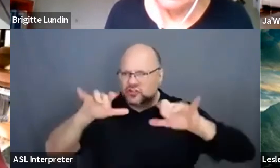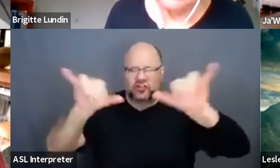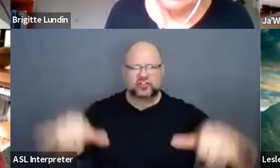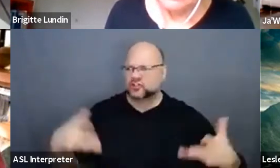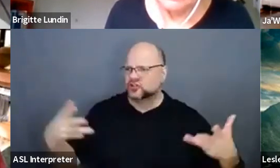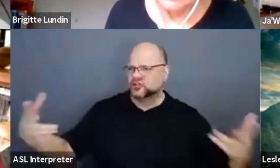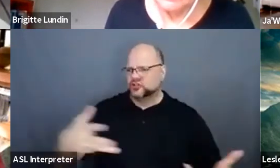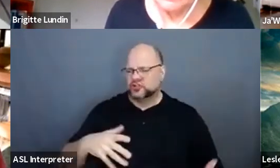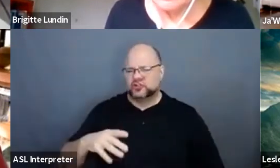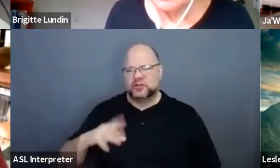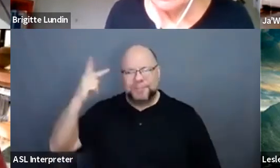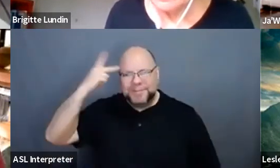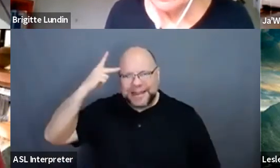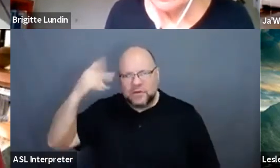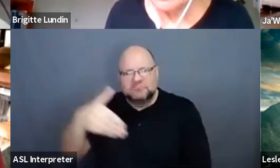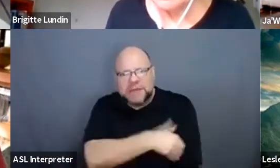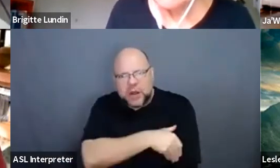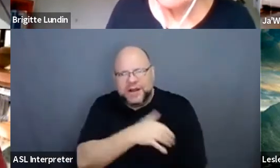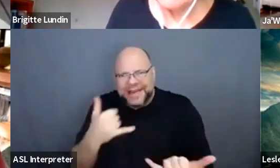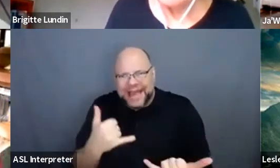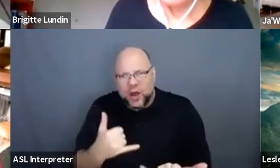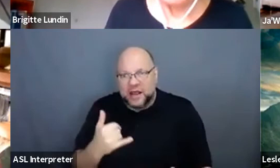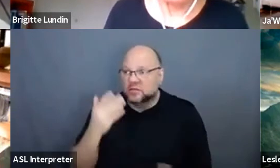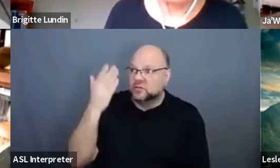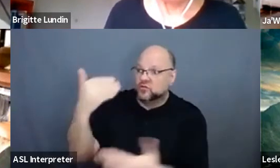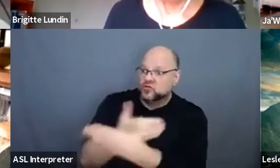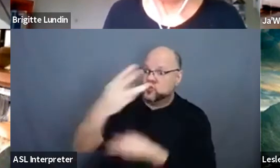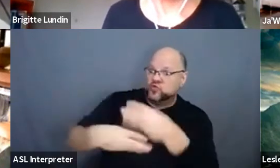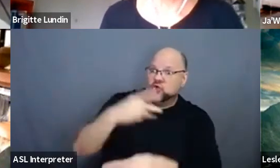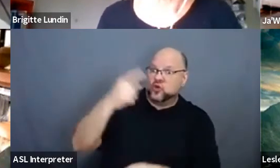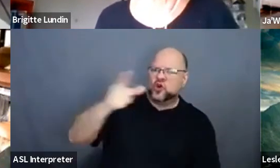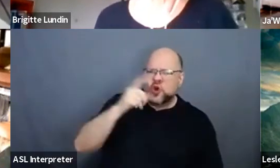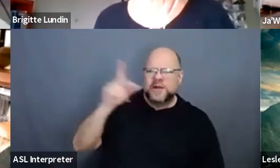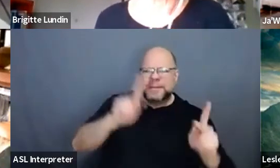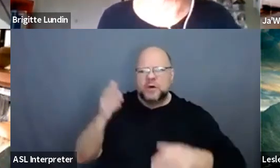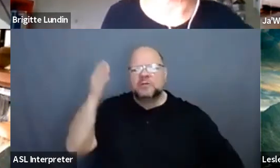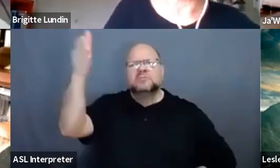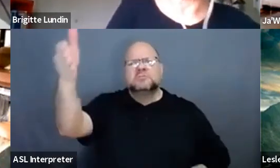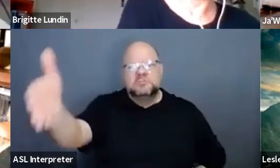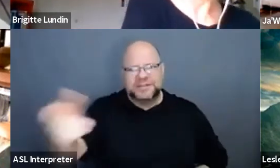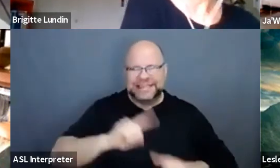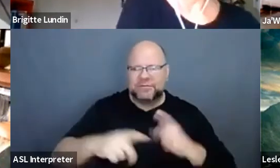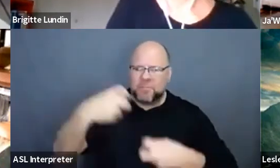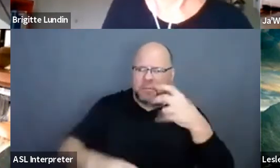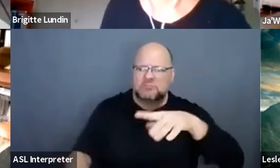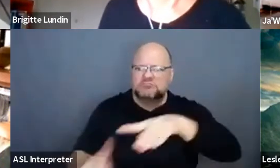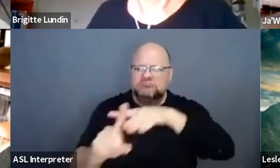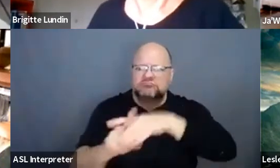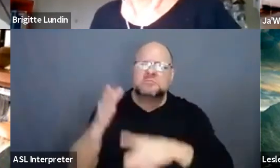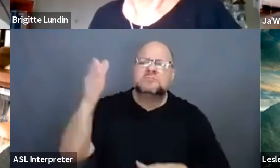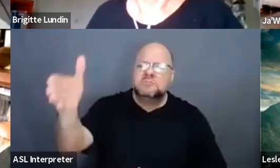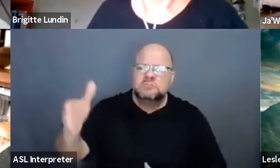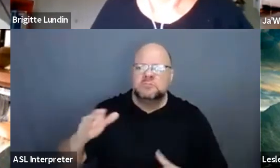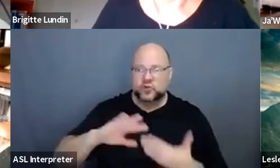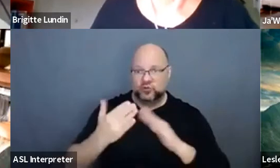in this new multiverse? You know, who are the people? What are the different problems that there are and opportunities